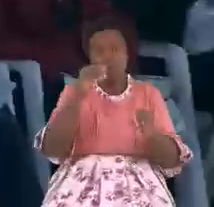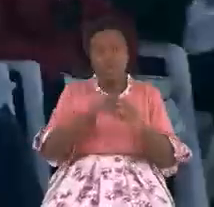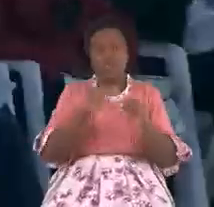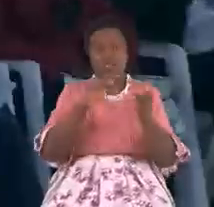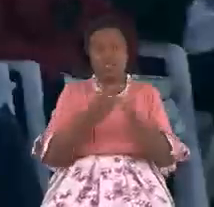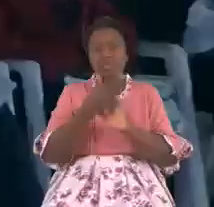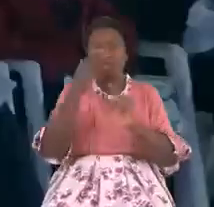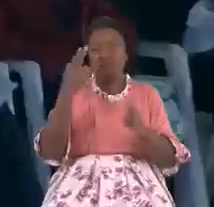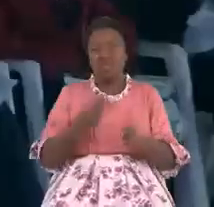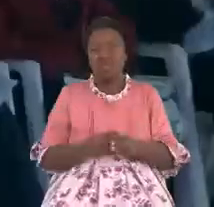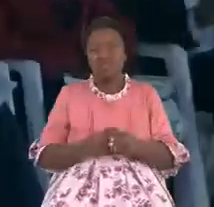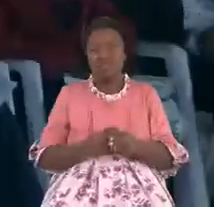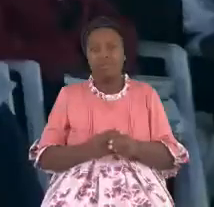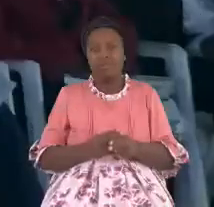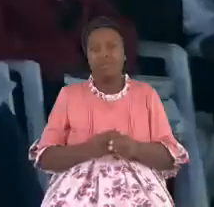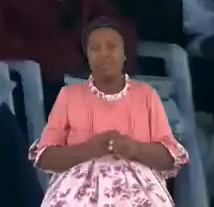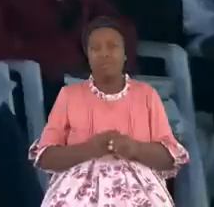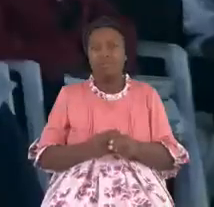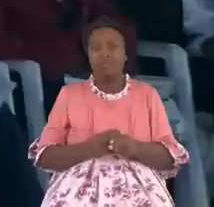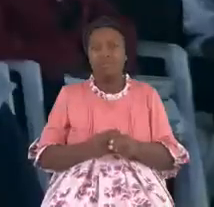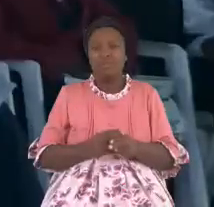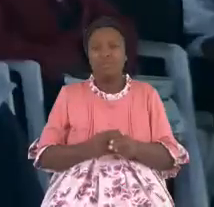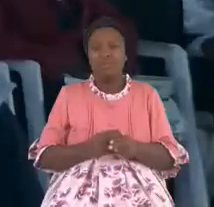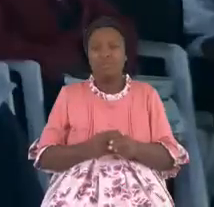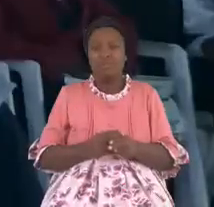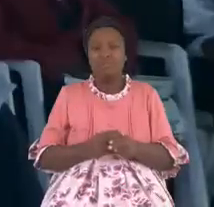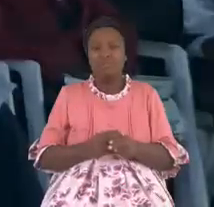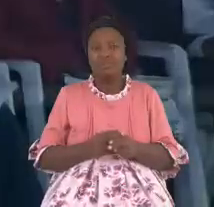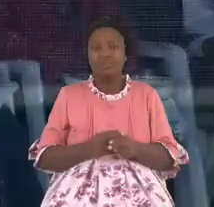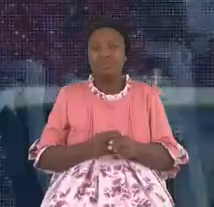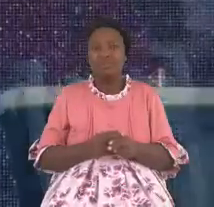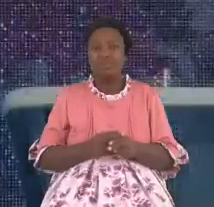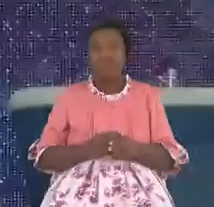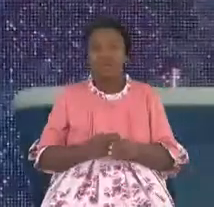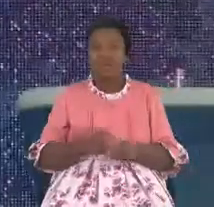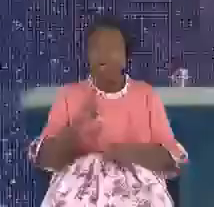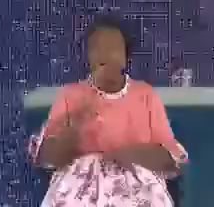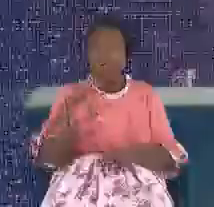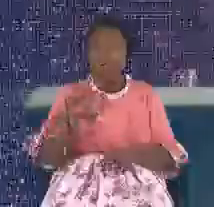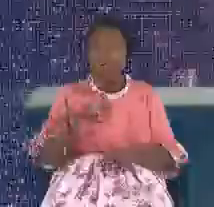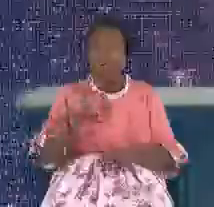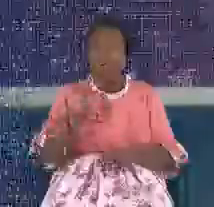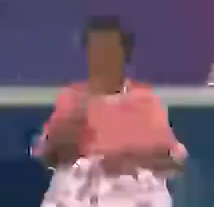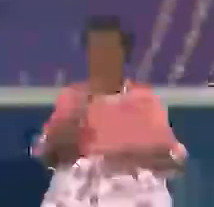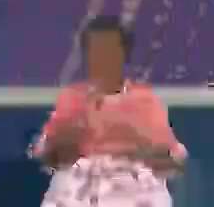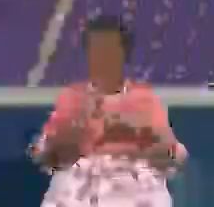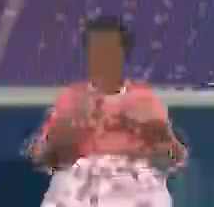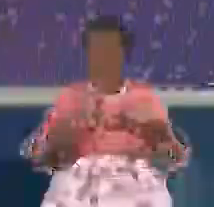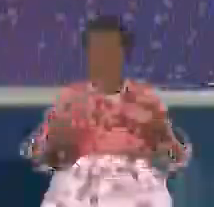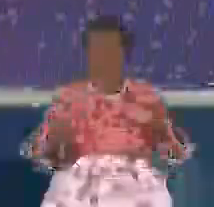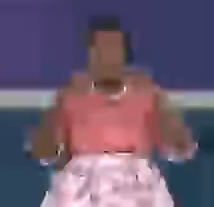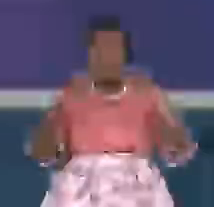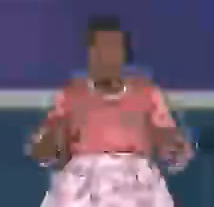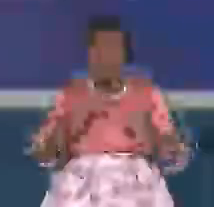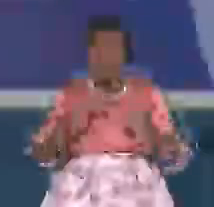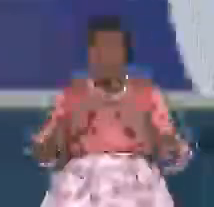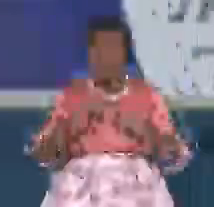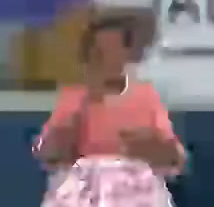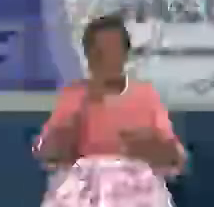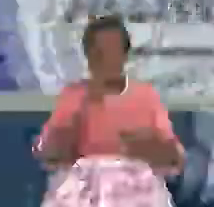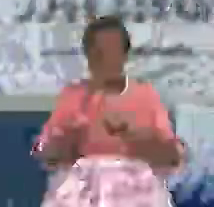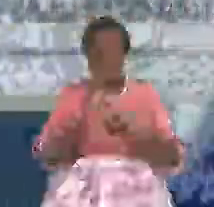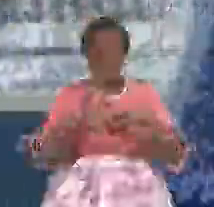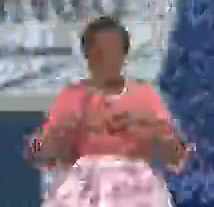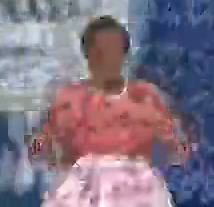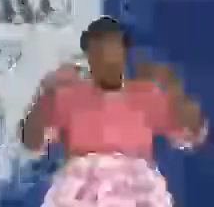name. Are we not before the one who has announced and before the one who has declared